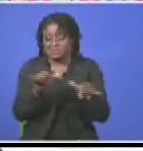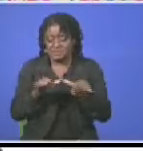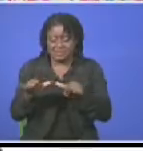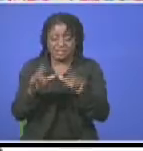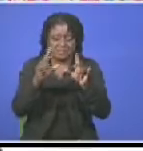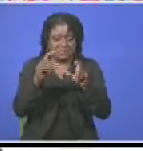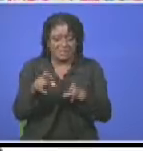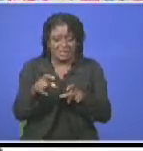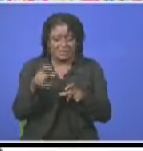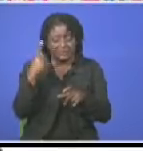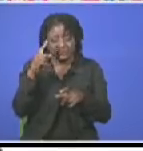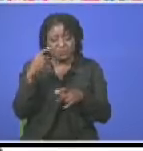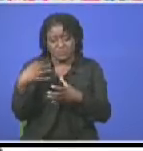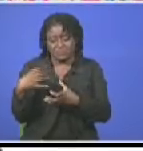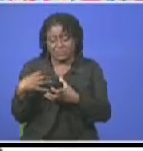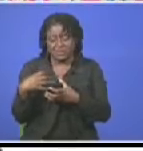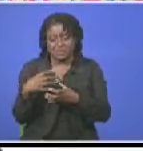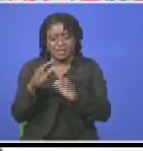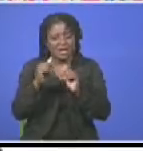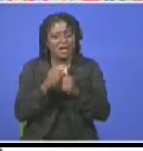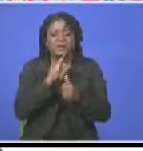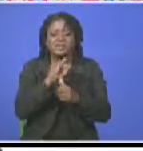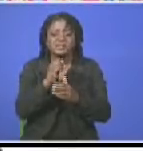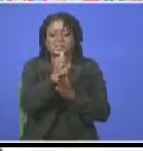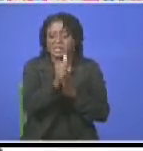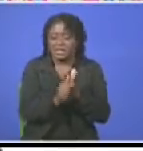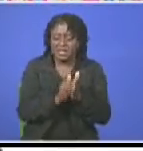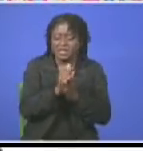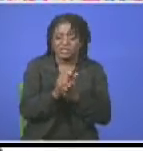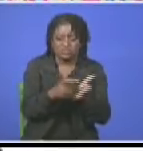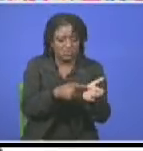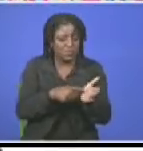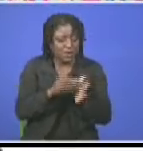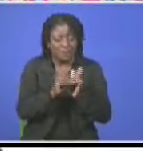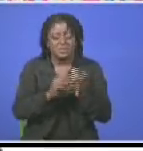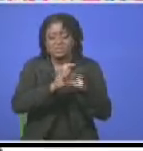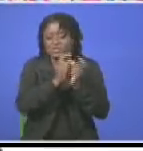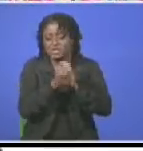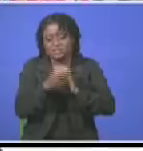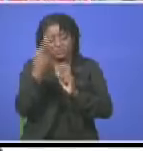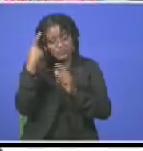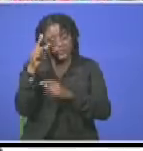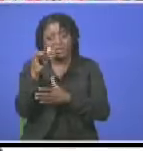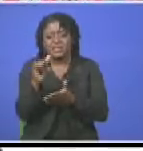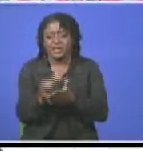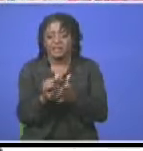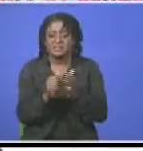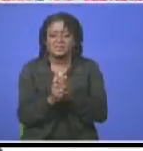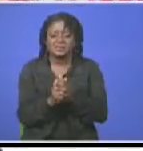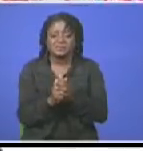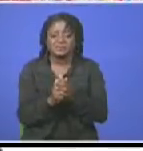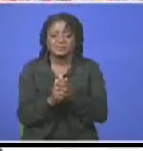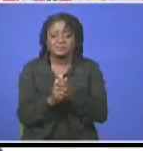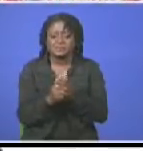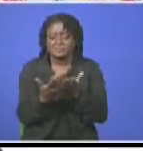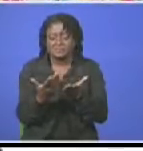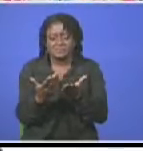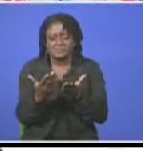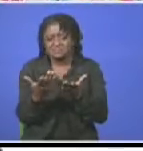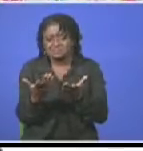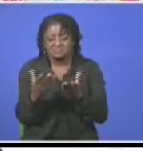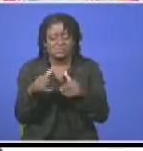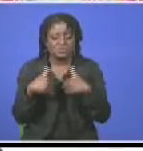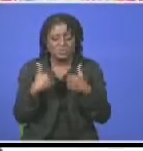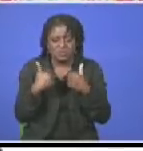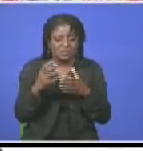has the age requirement changed for that in terms of the youth